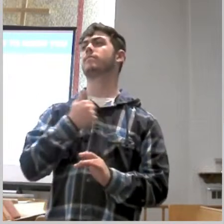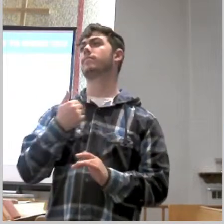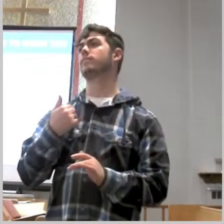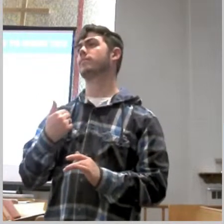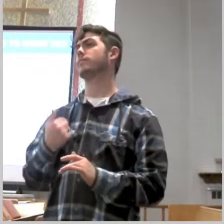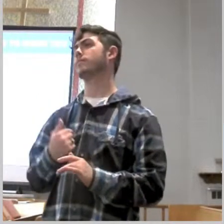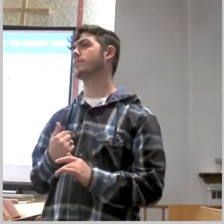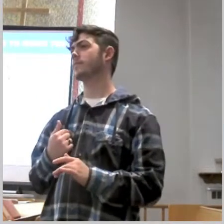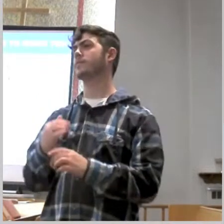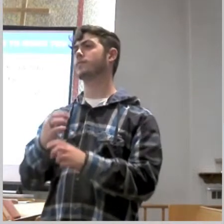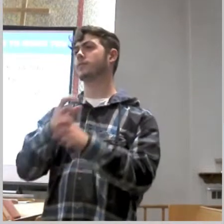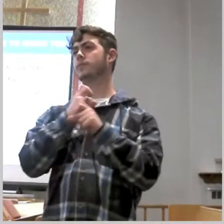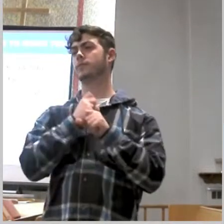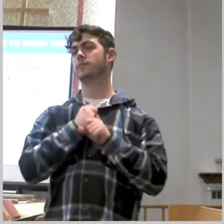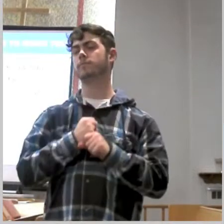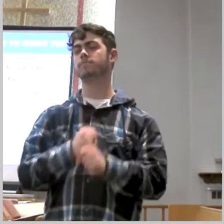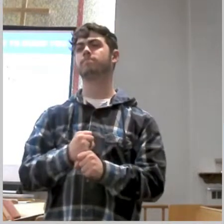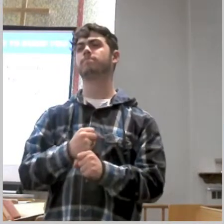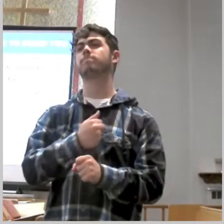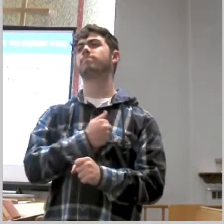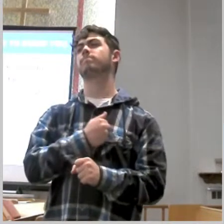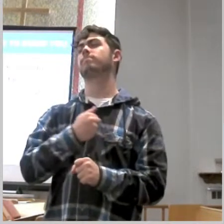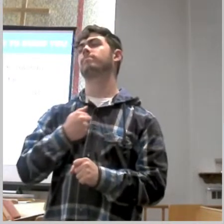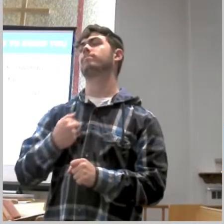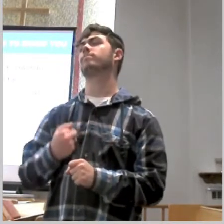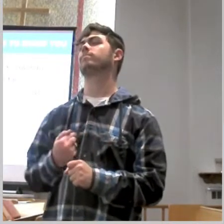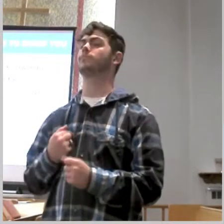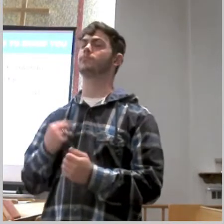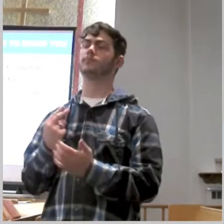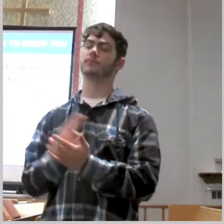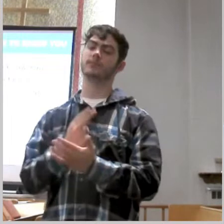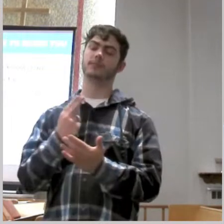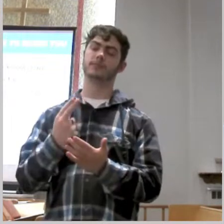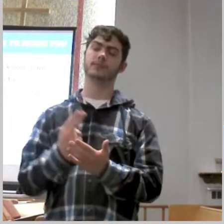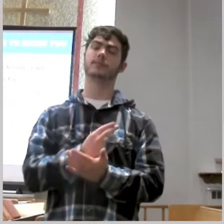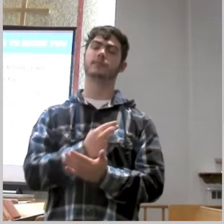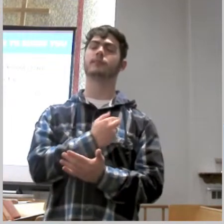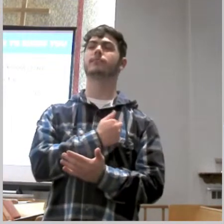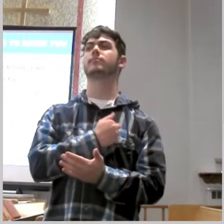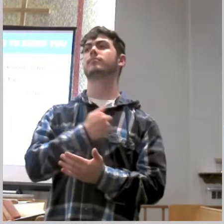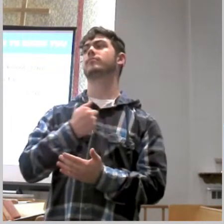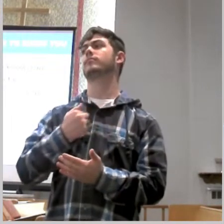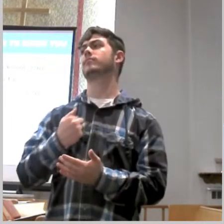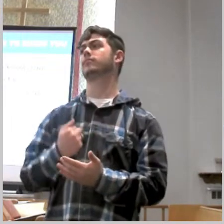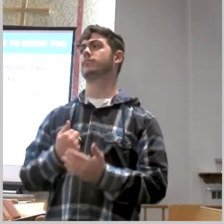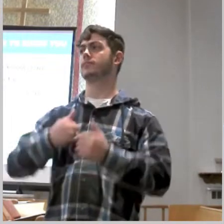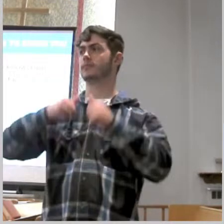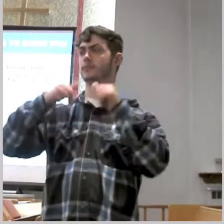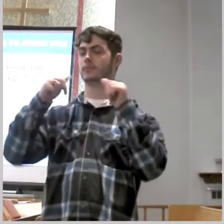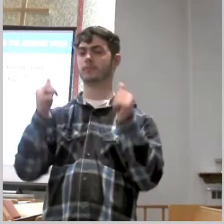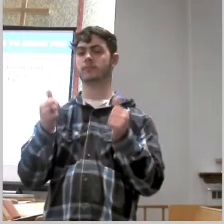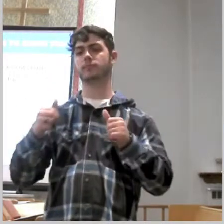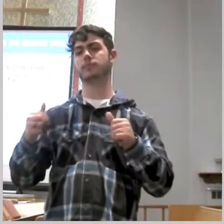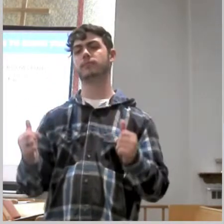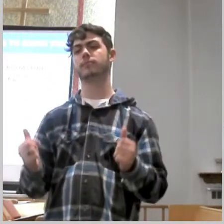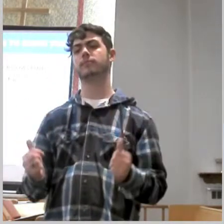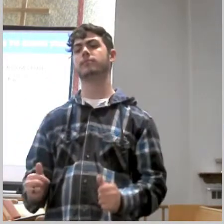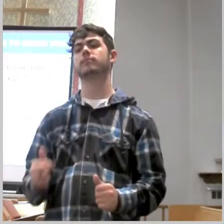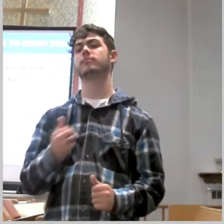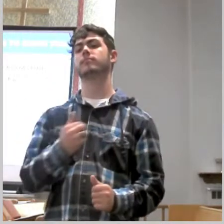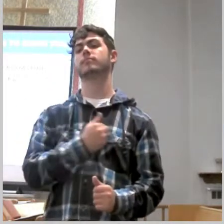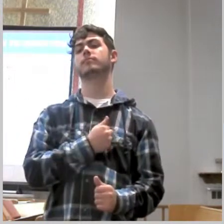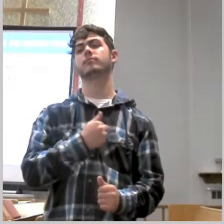touch us, hold us, use us,